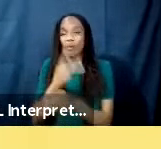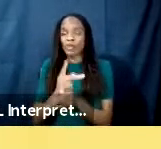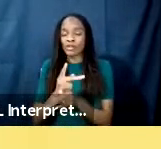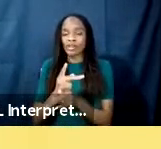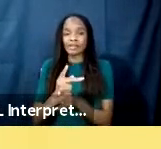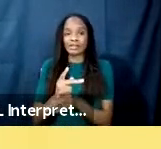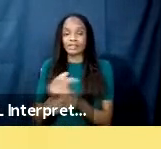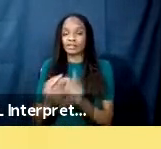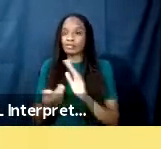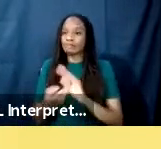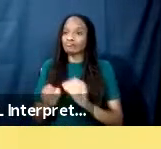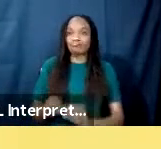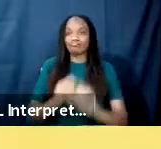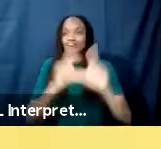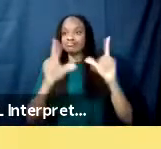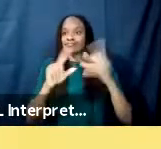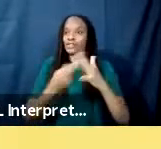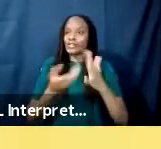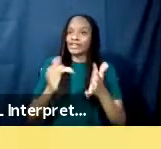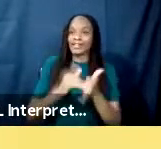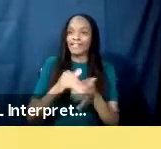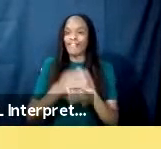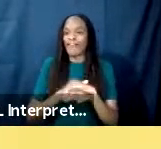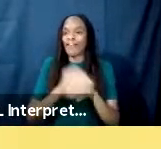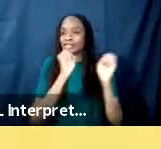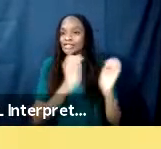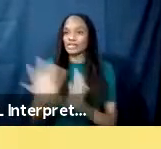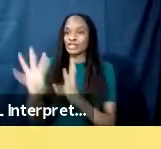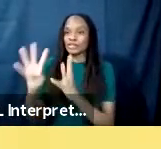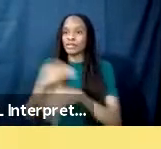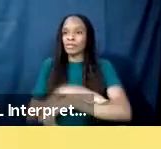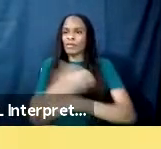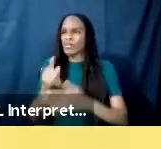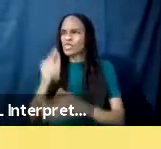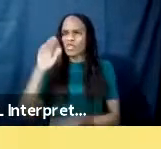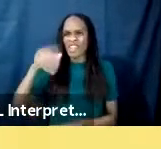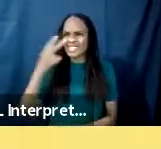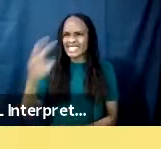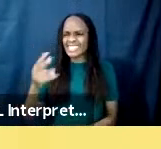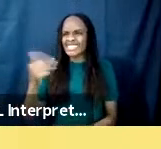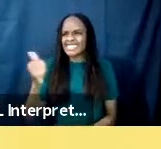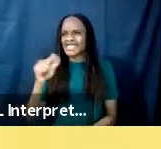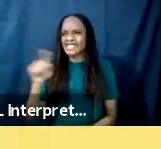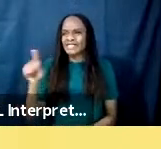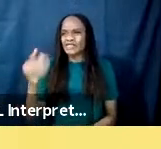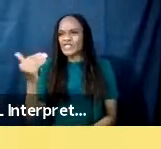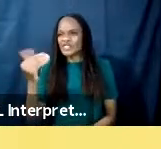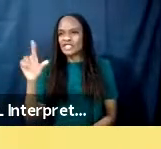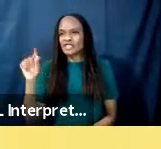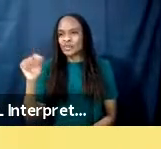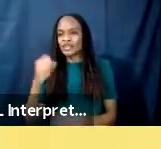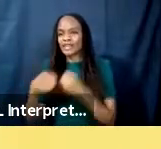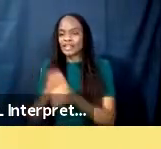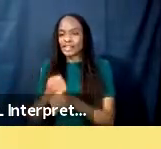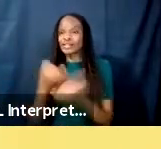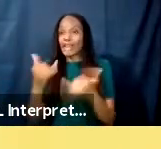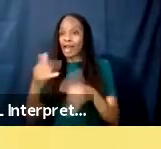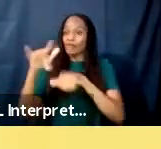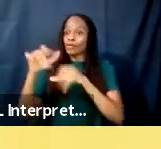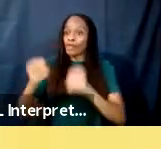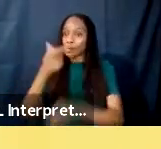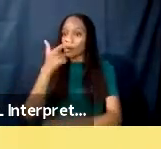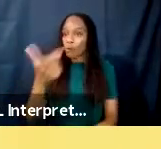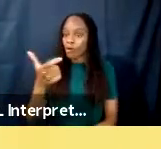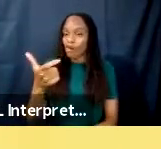life on streaming platforms. Things that you haven't seen in 10 or 15 or 20 years are now available for your viewing at any time